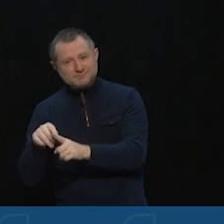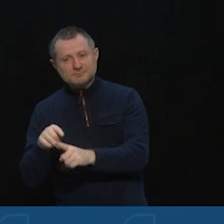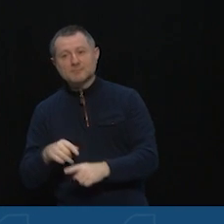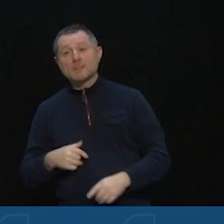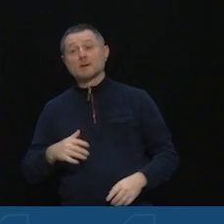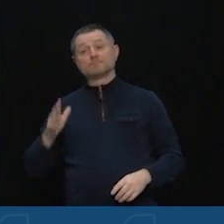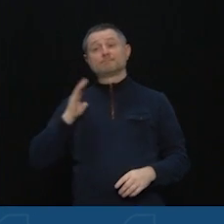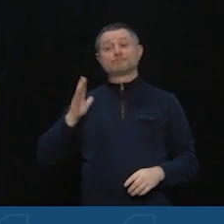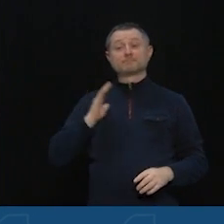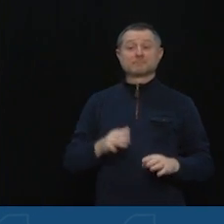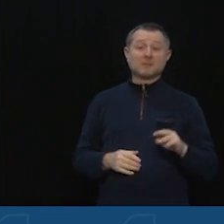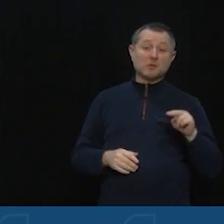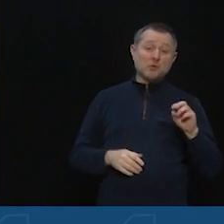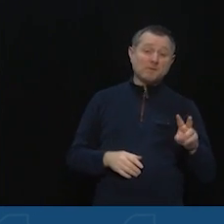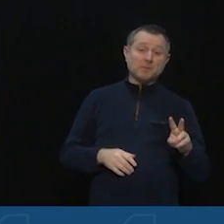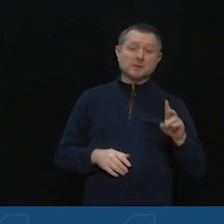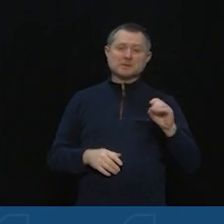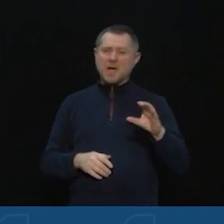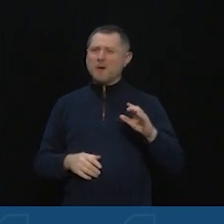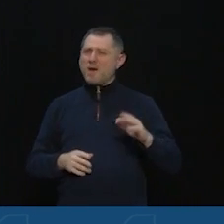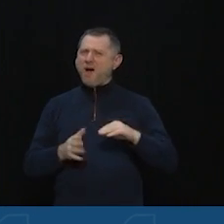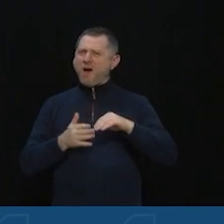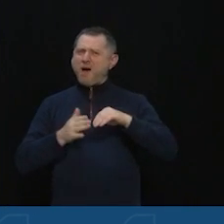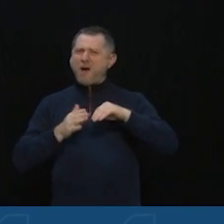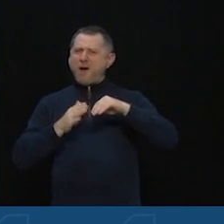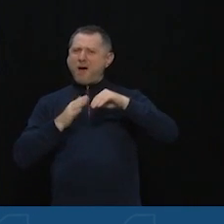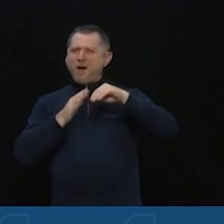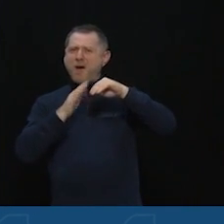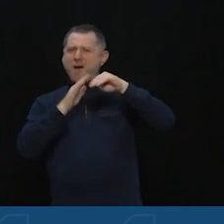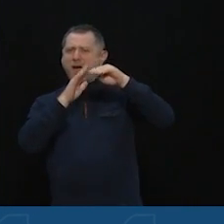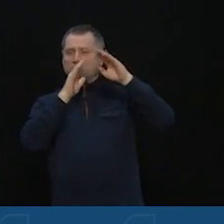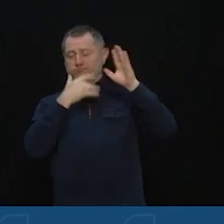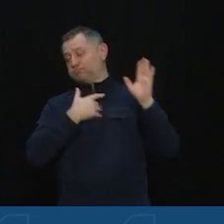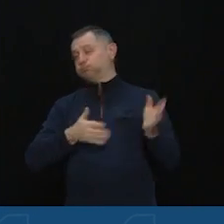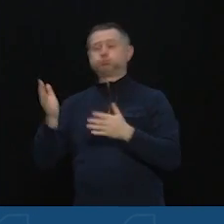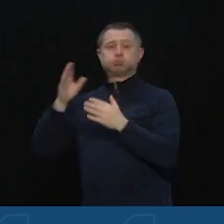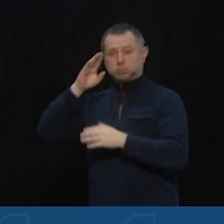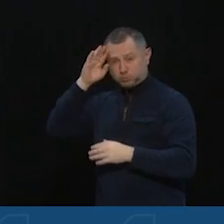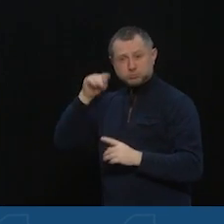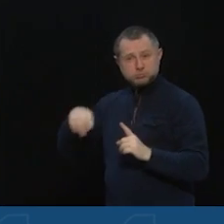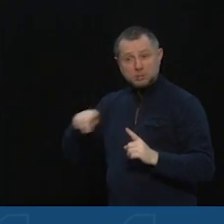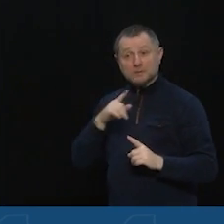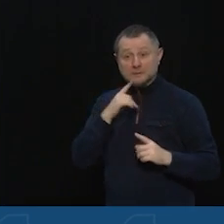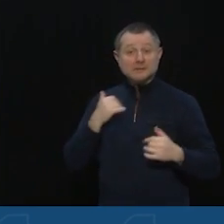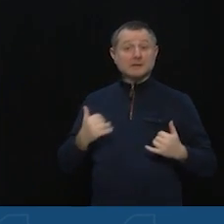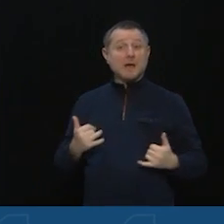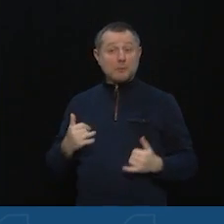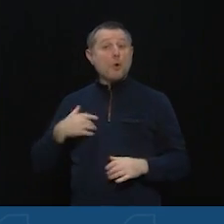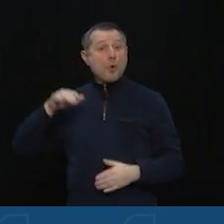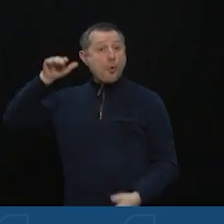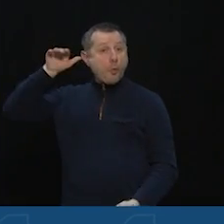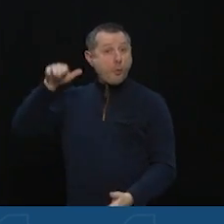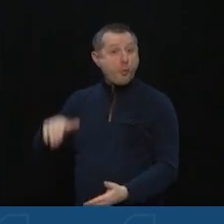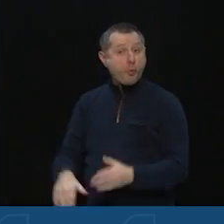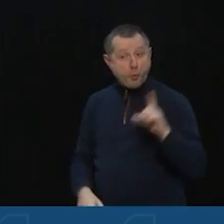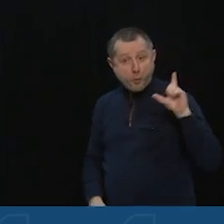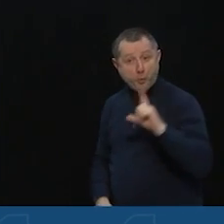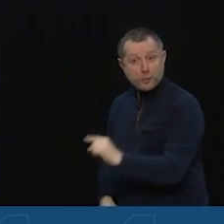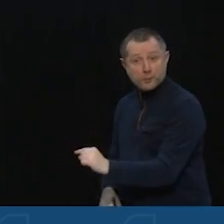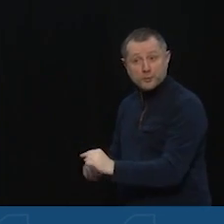up. As we come down, what we're paying attention to is the directionality, the